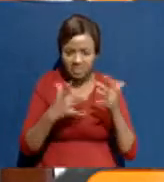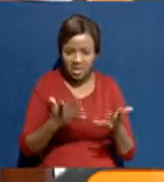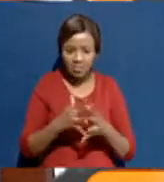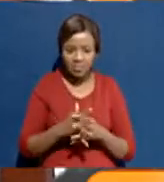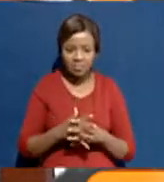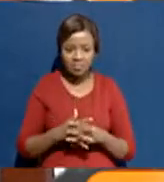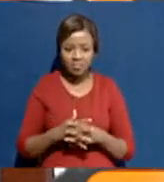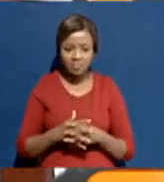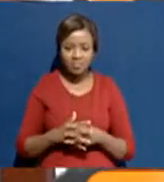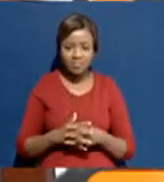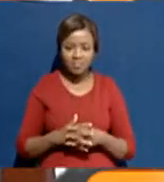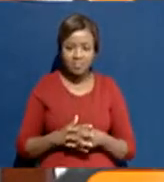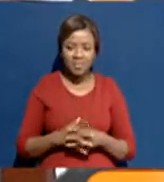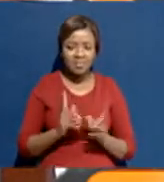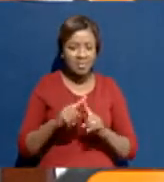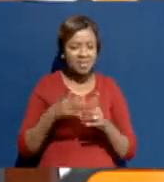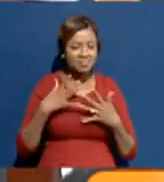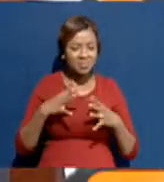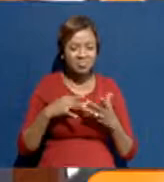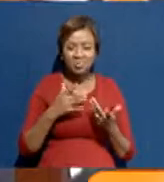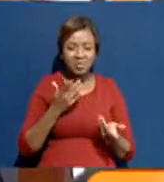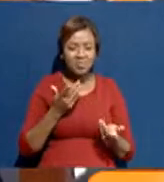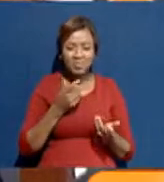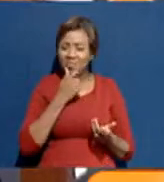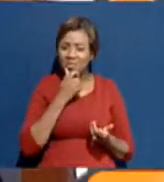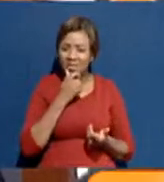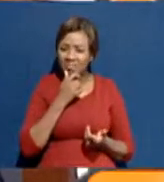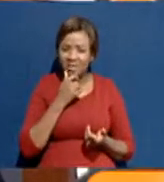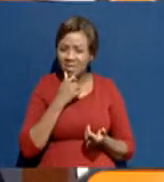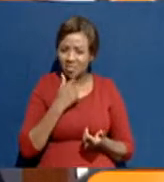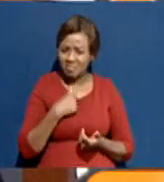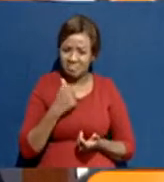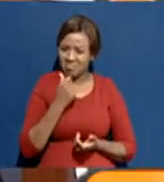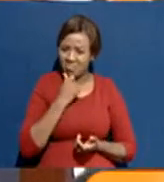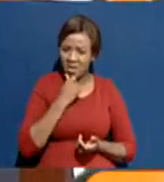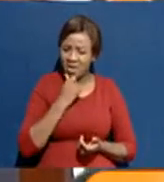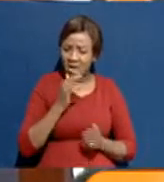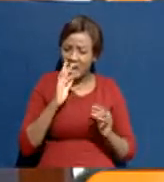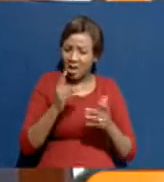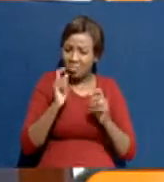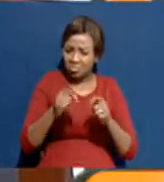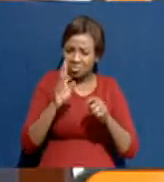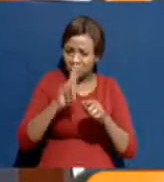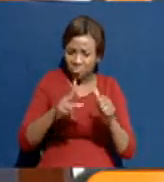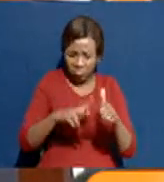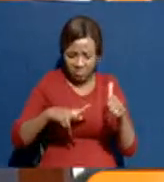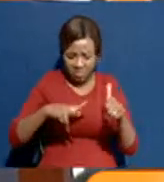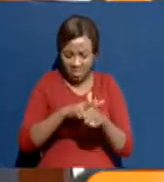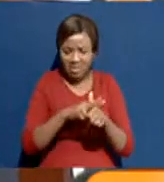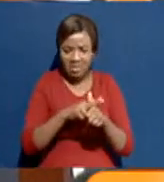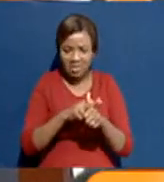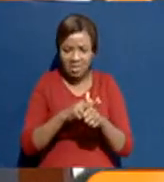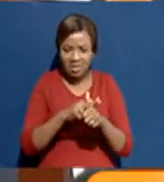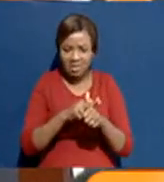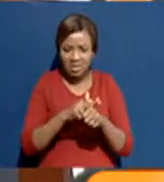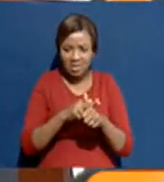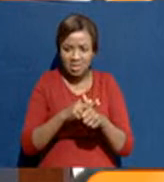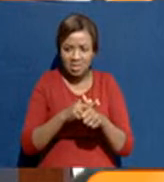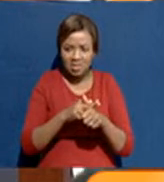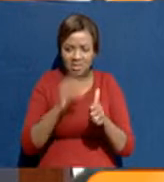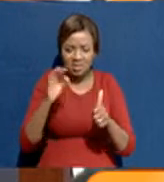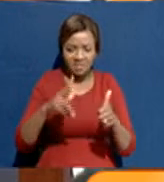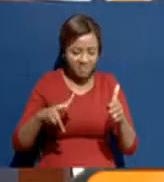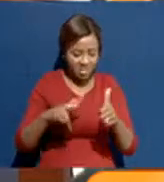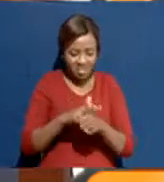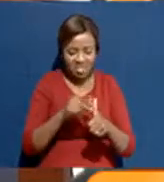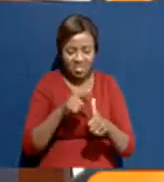one is going to use it to open a computer or open as a password, because once you cut off the hand, it's already dead. It has no life